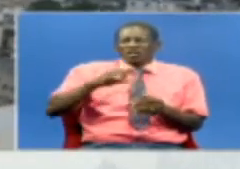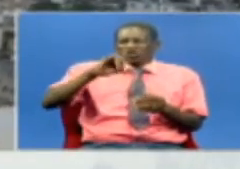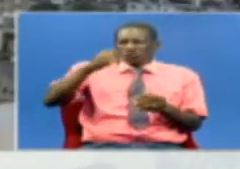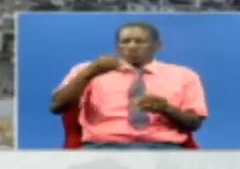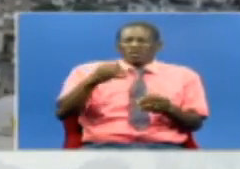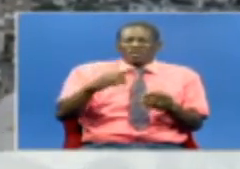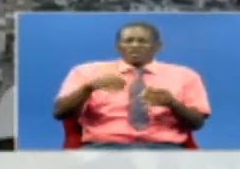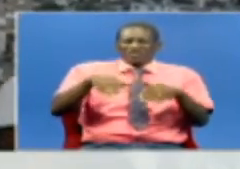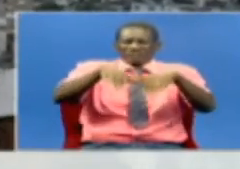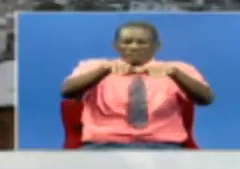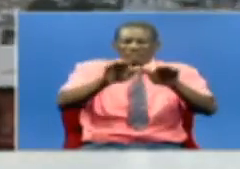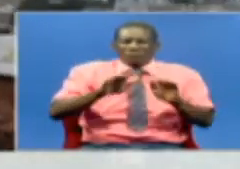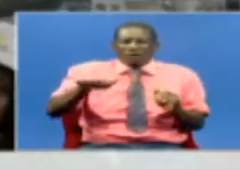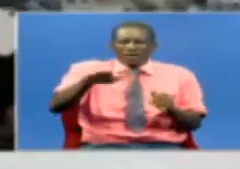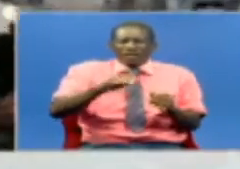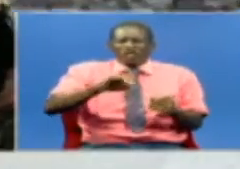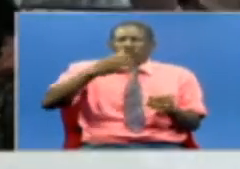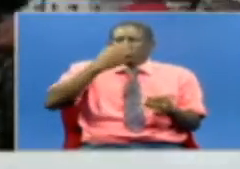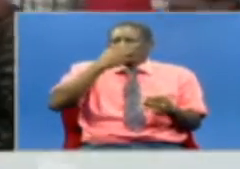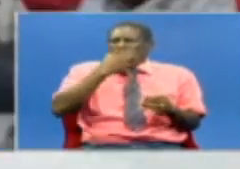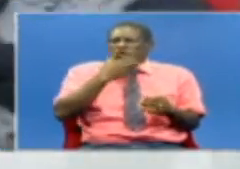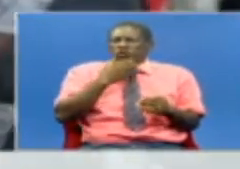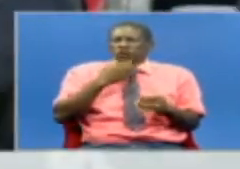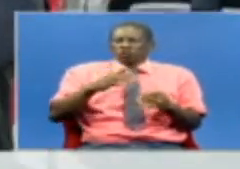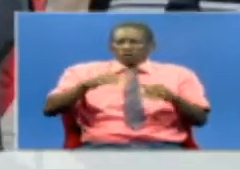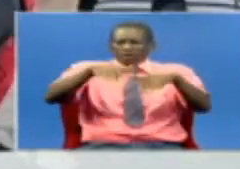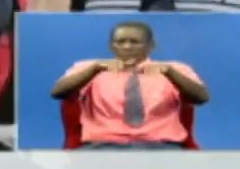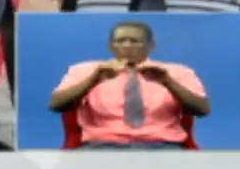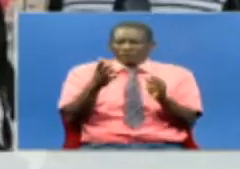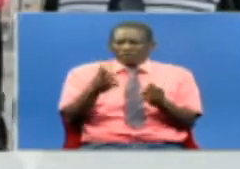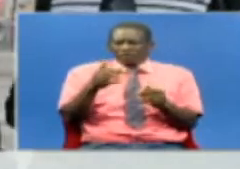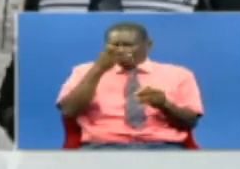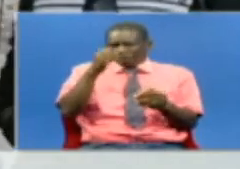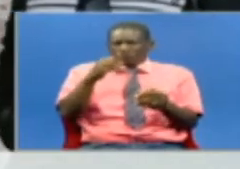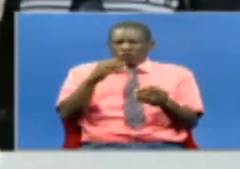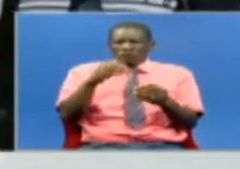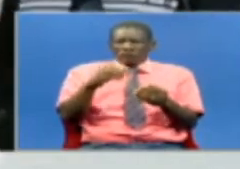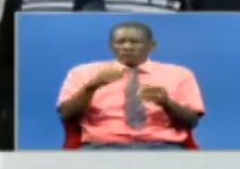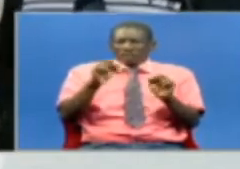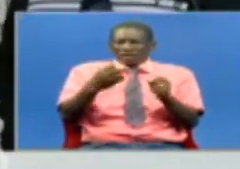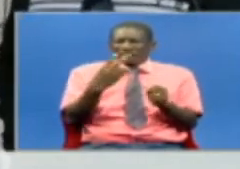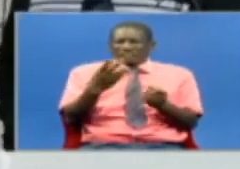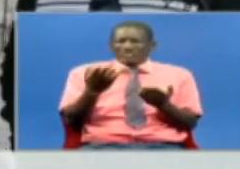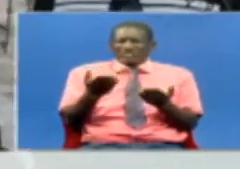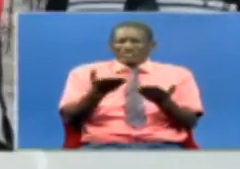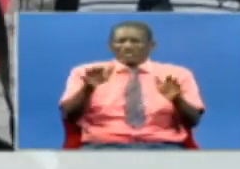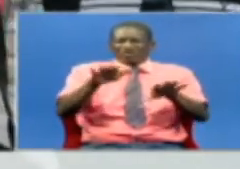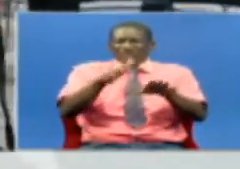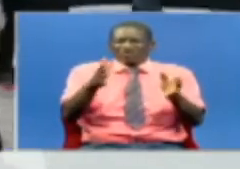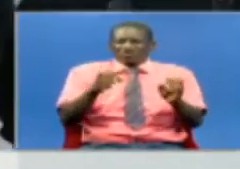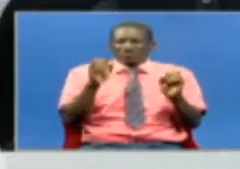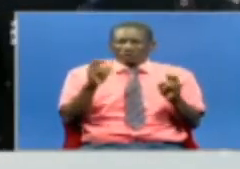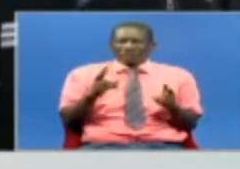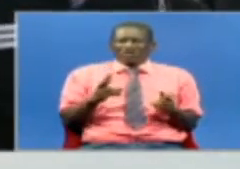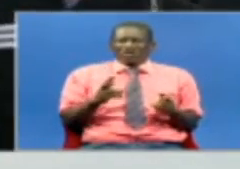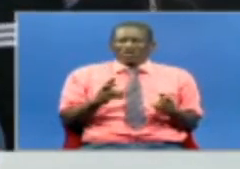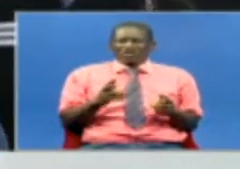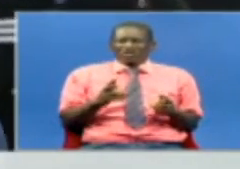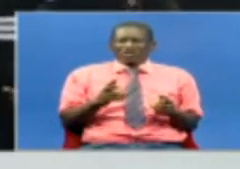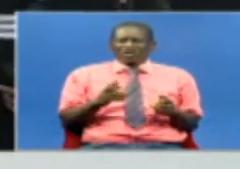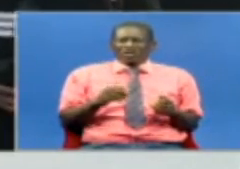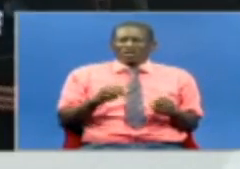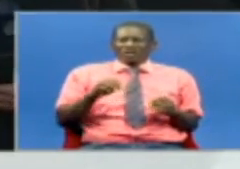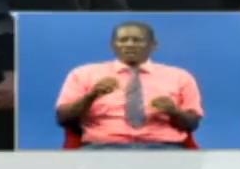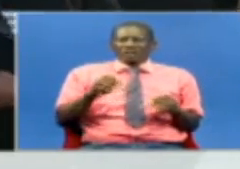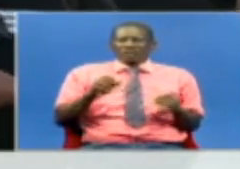use. Jews wanted to be buried there because it's like the front row in the show of the day to come. Right? We believe the Messiah will